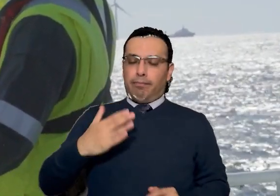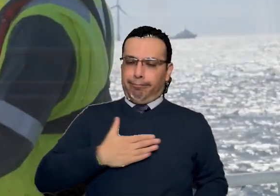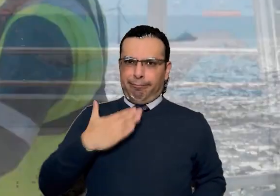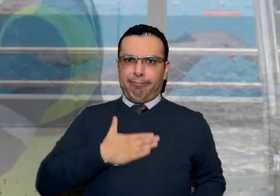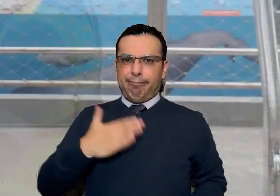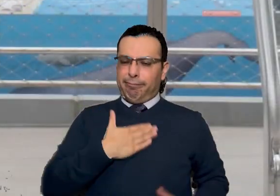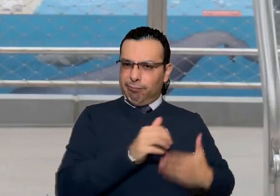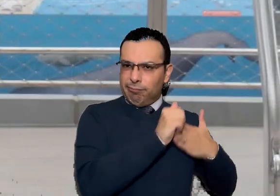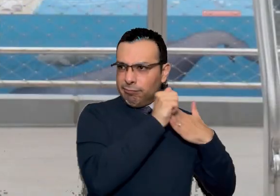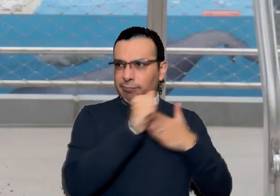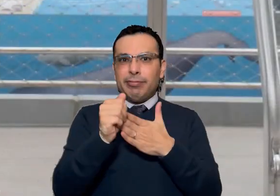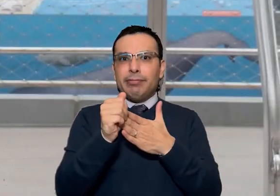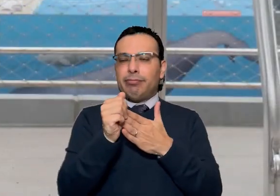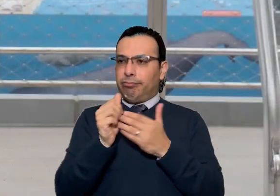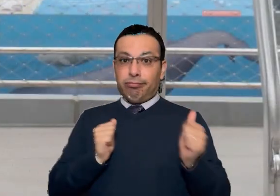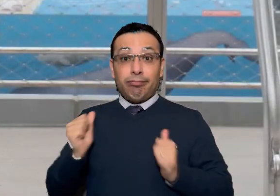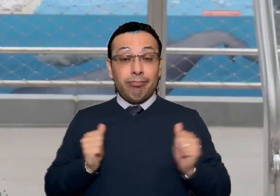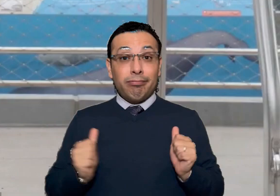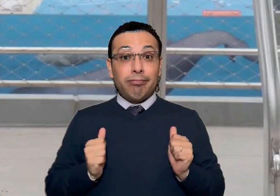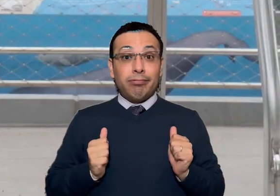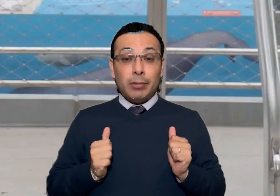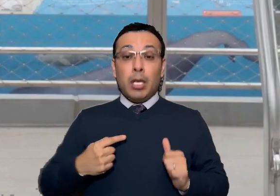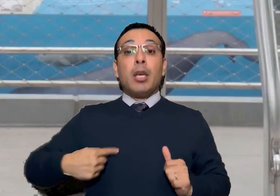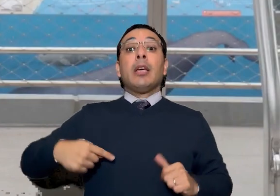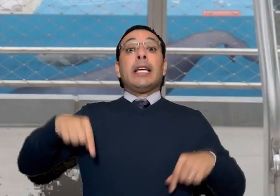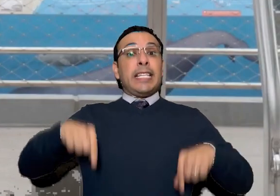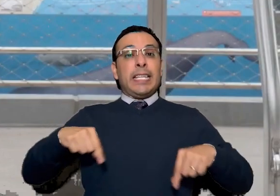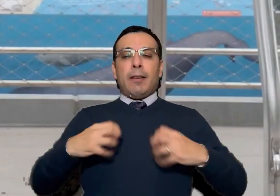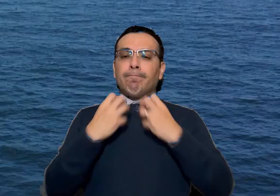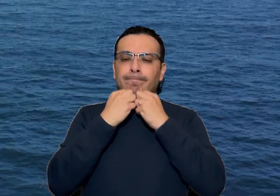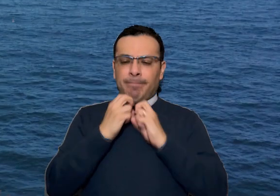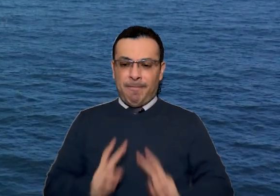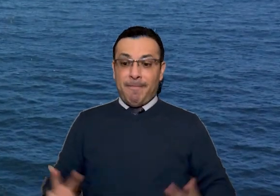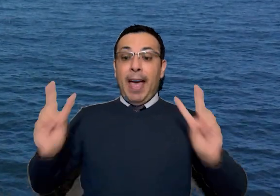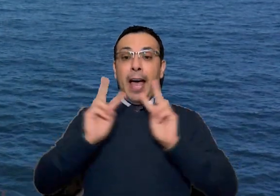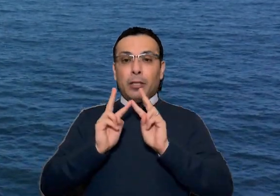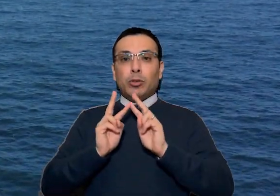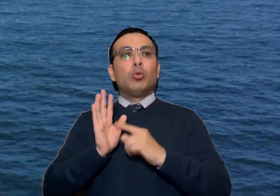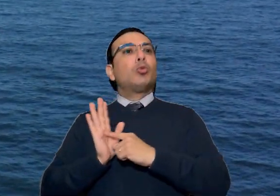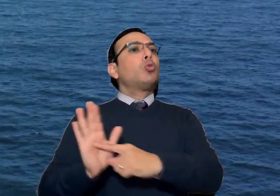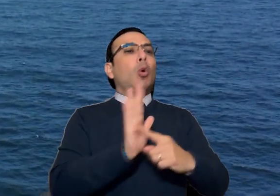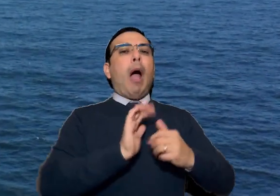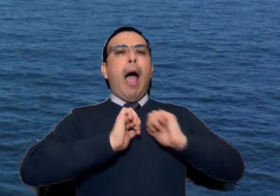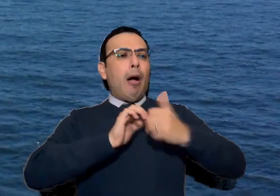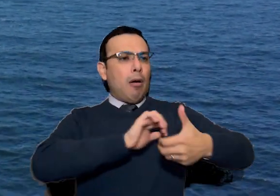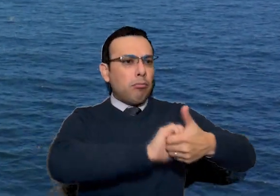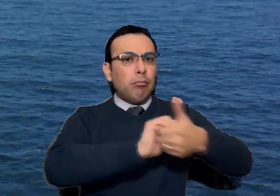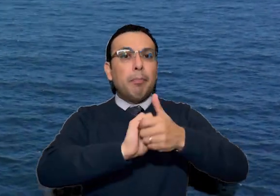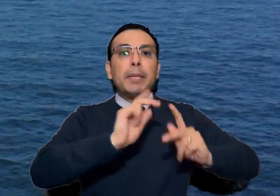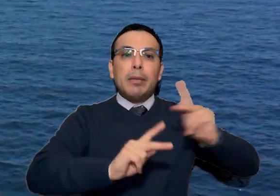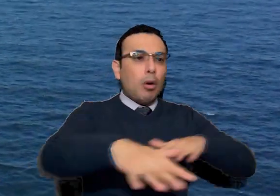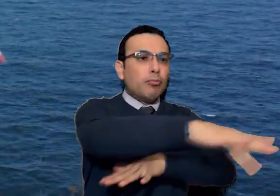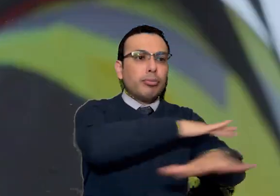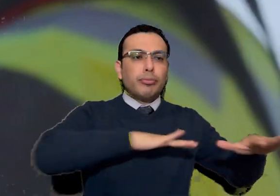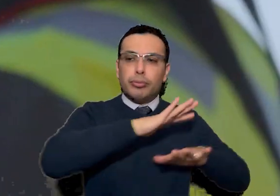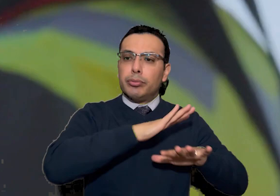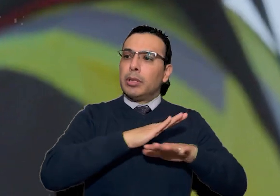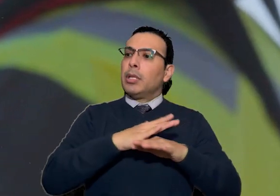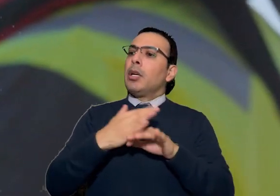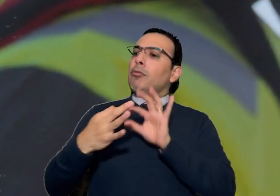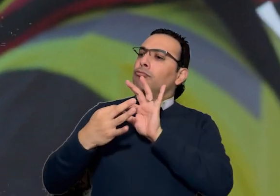the way. Our values shape how we engage with society and coexist with others.